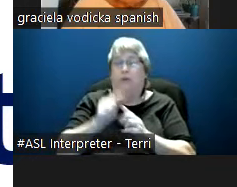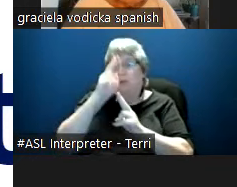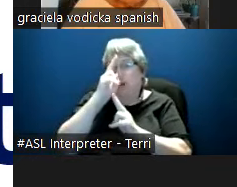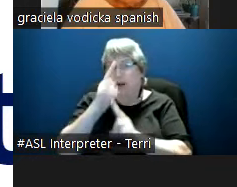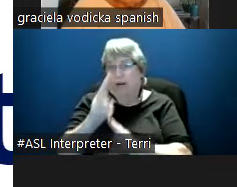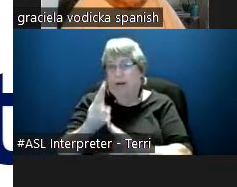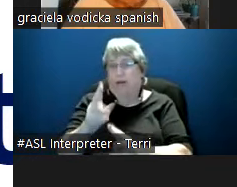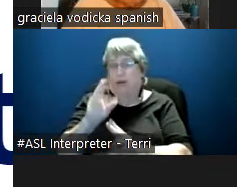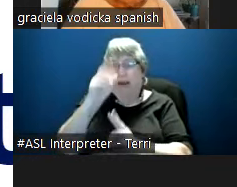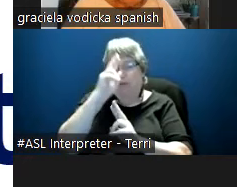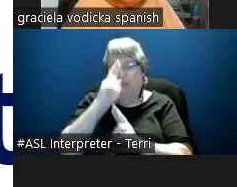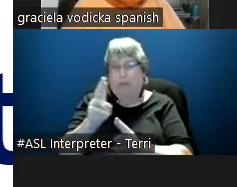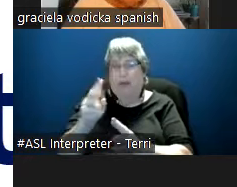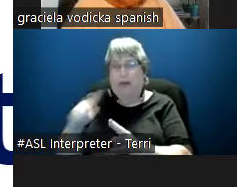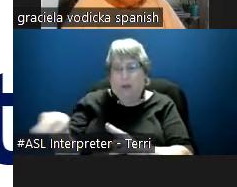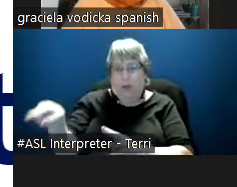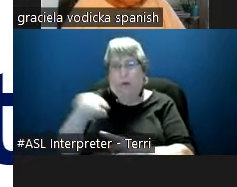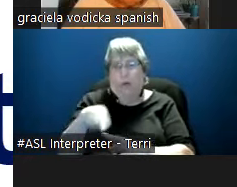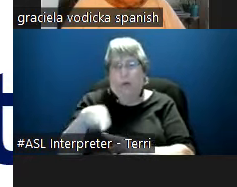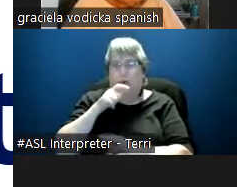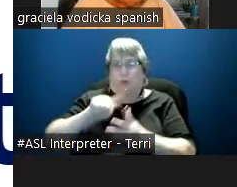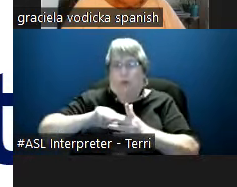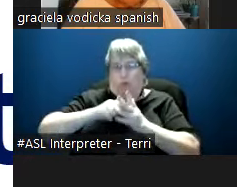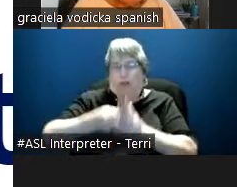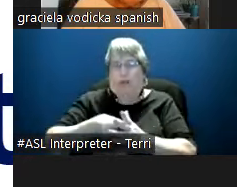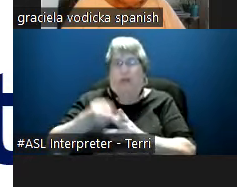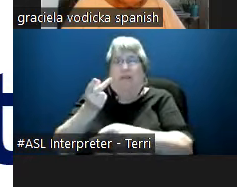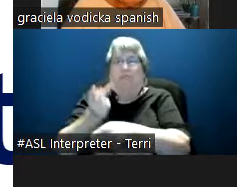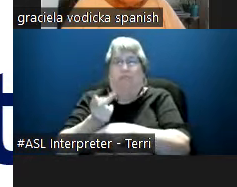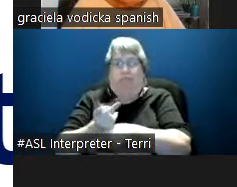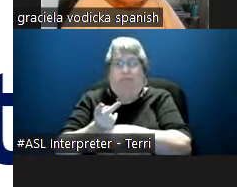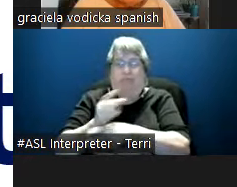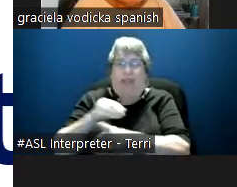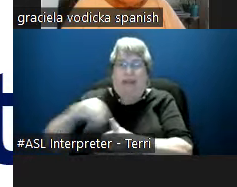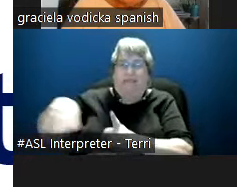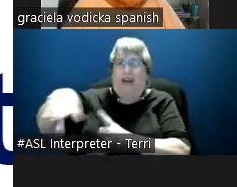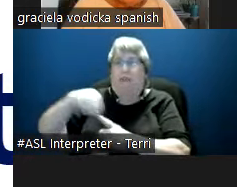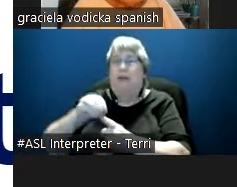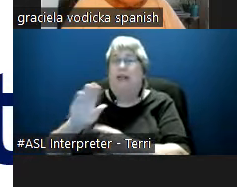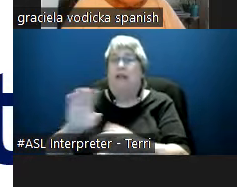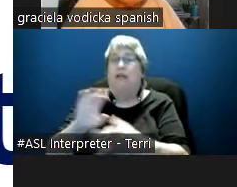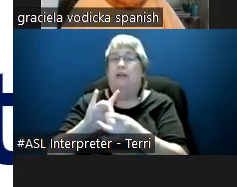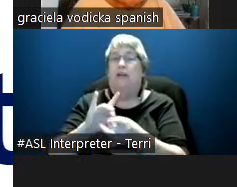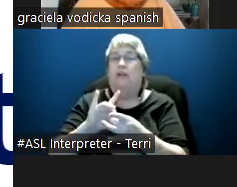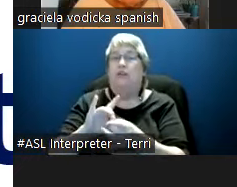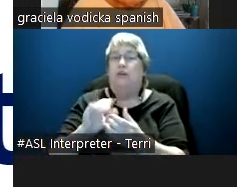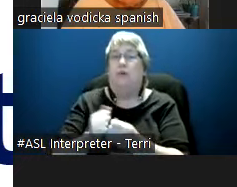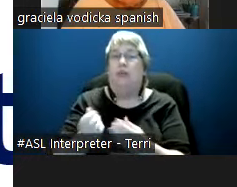these original stewards of the environment and their relationship with the land.